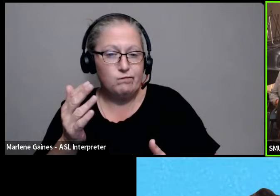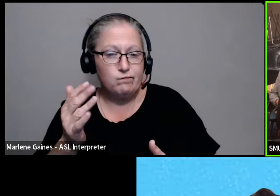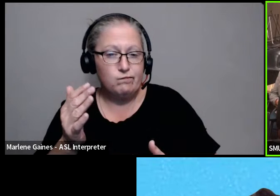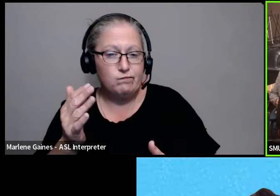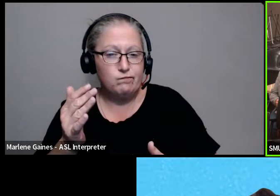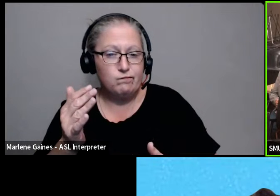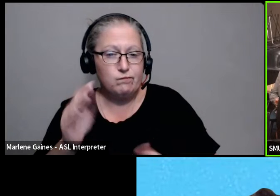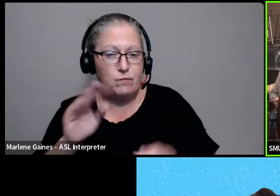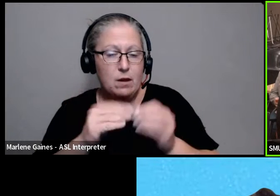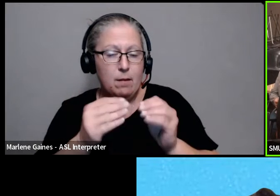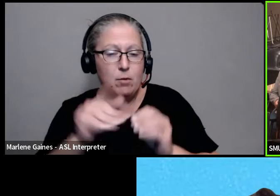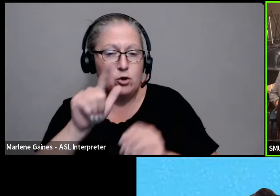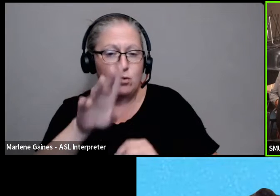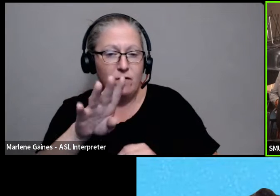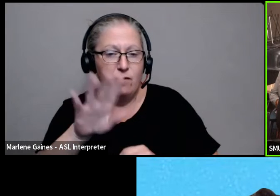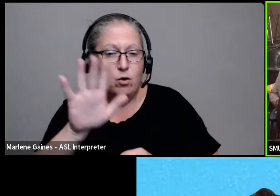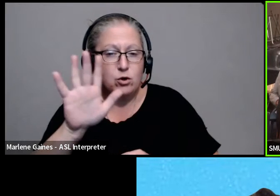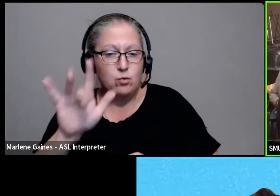Number